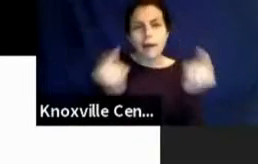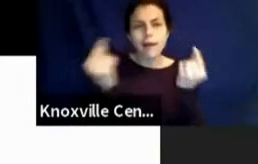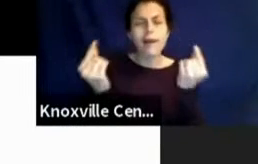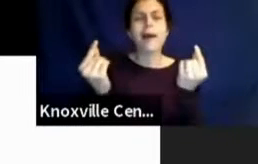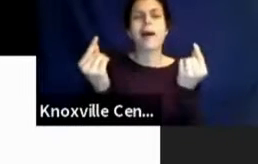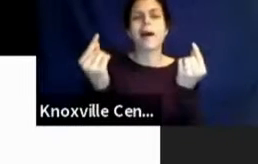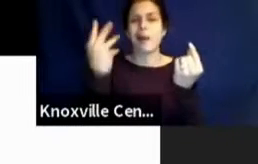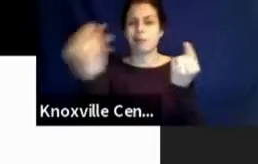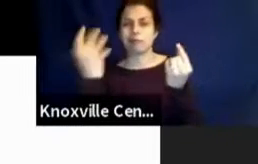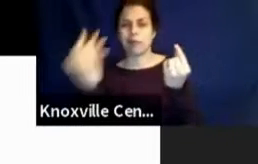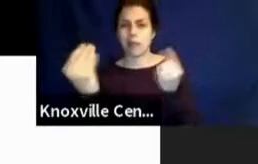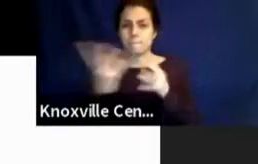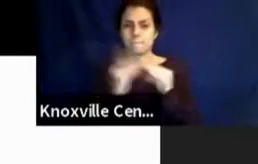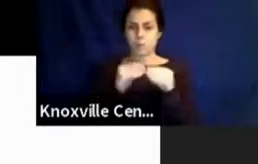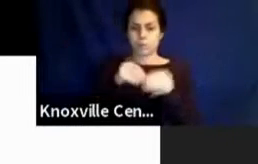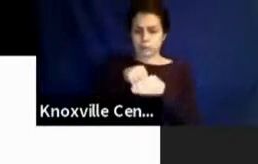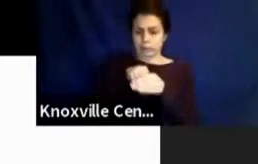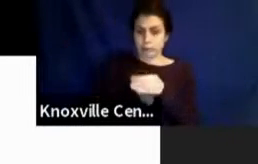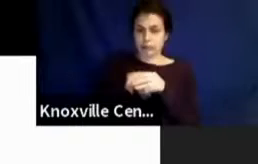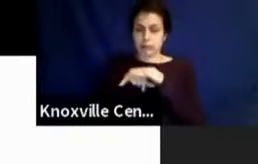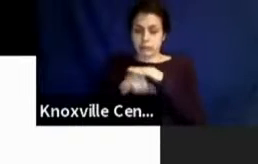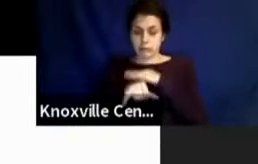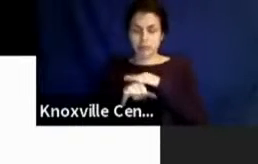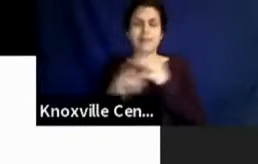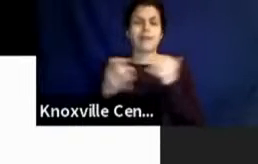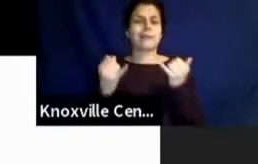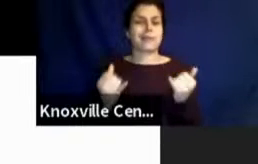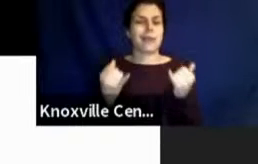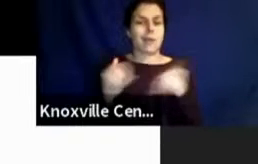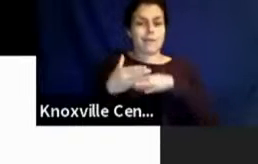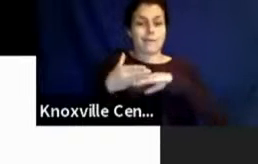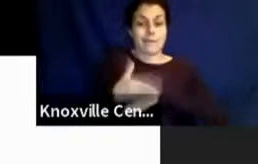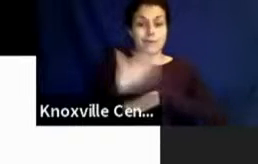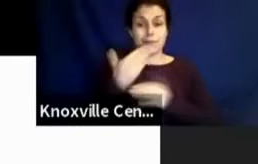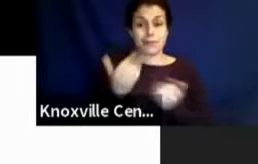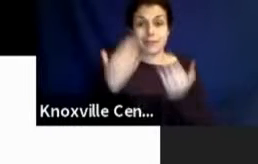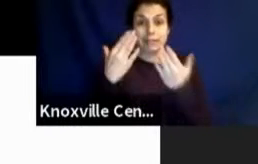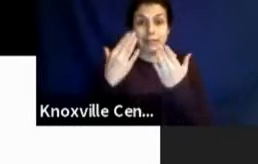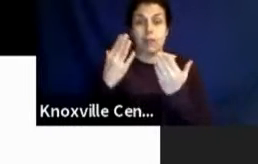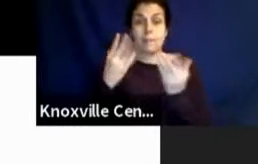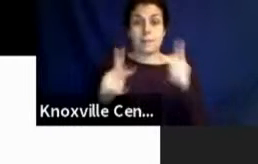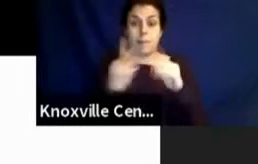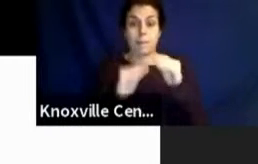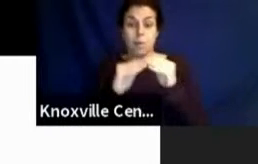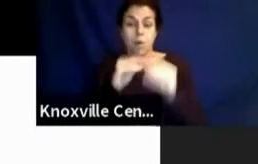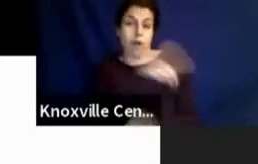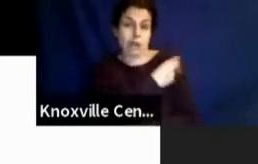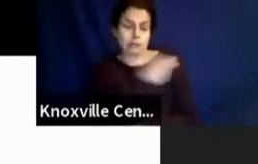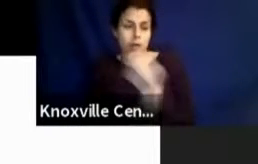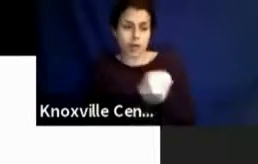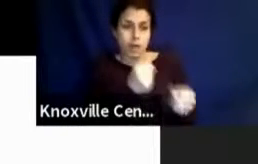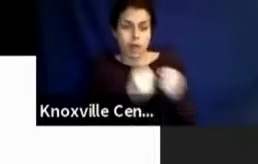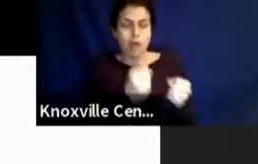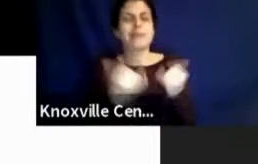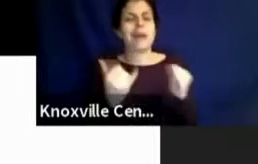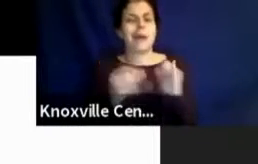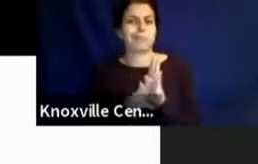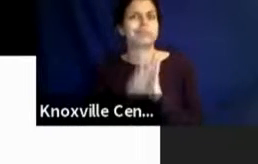getting into what we anticipate to be the true post-Thanksgiving hospitalization spike. Next slide,